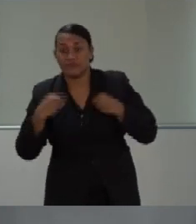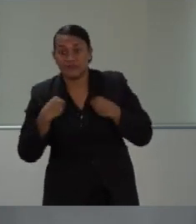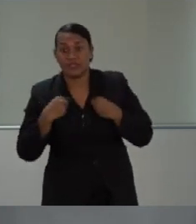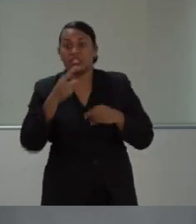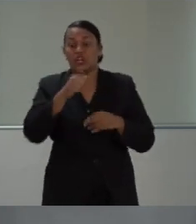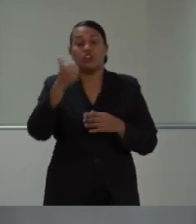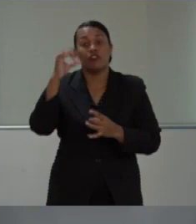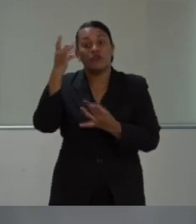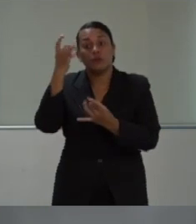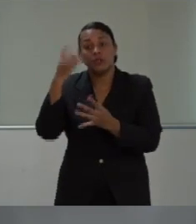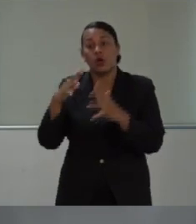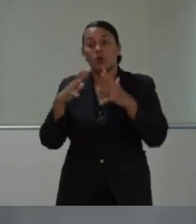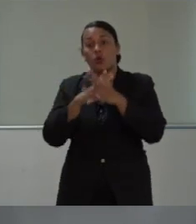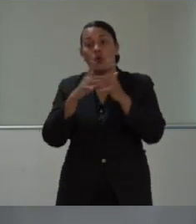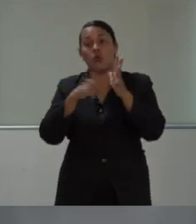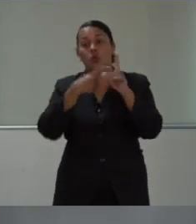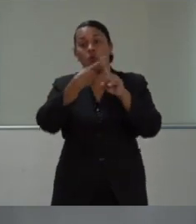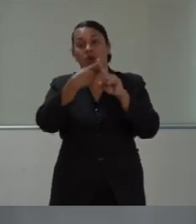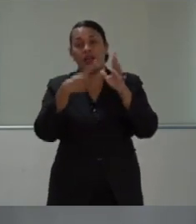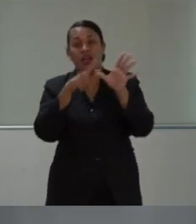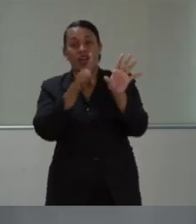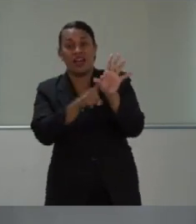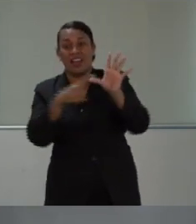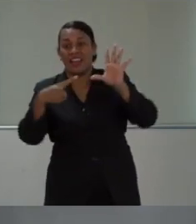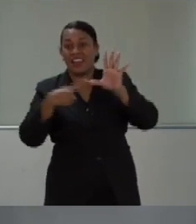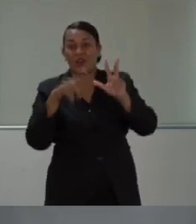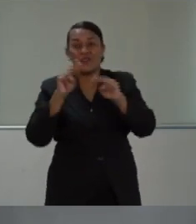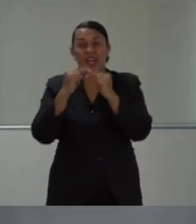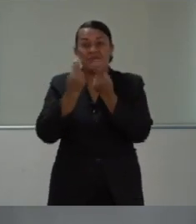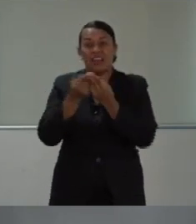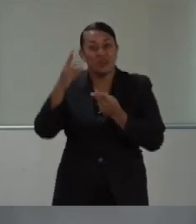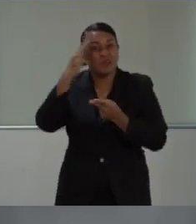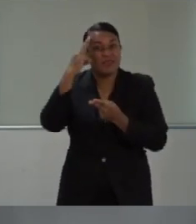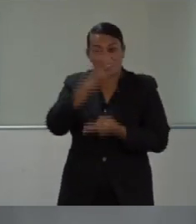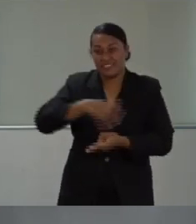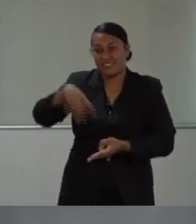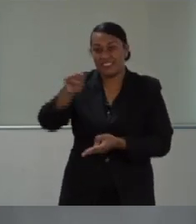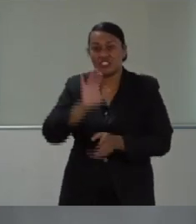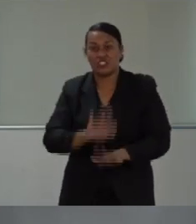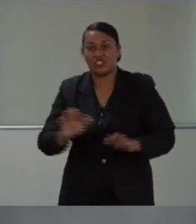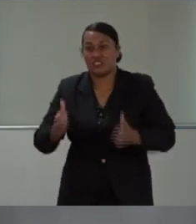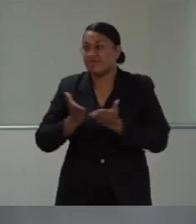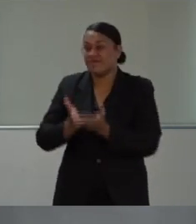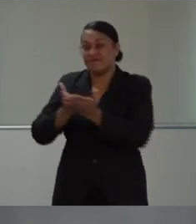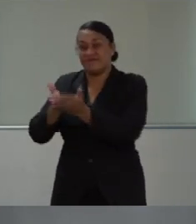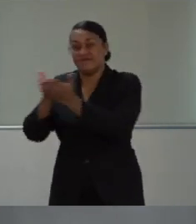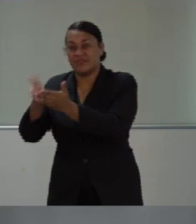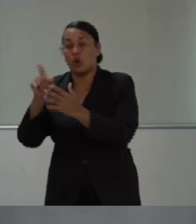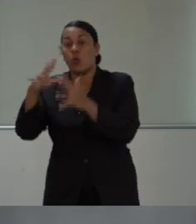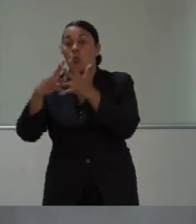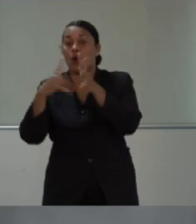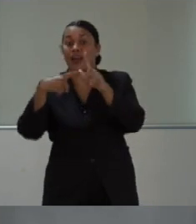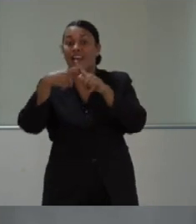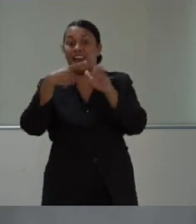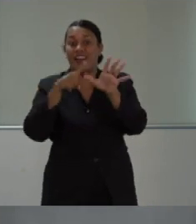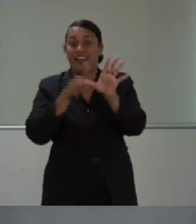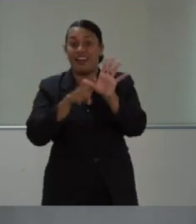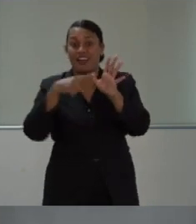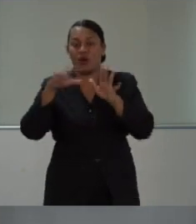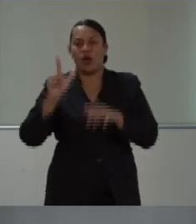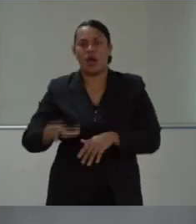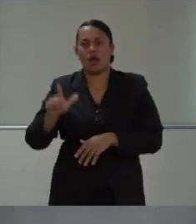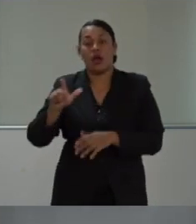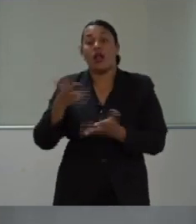that the family that moved across, breaking the directives on inter-island